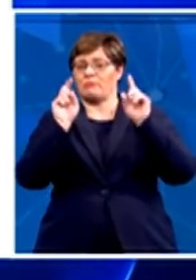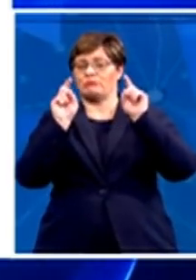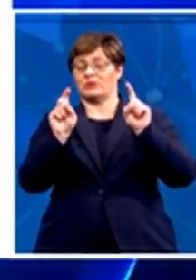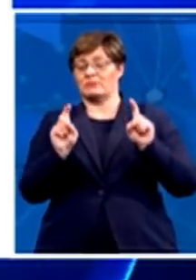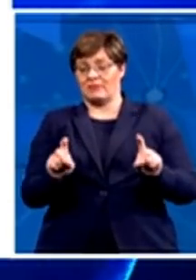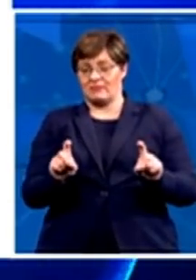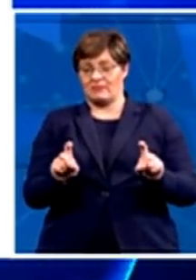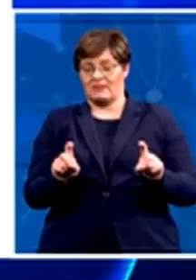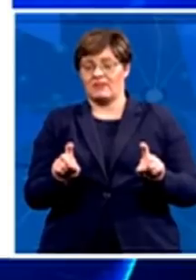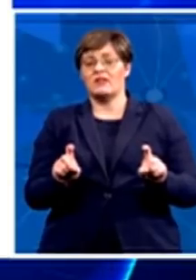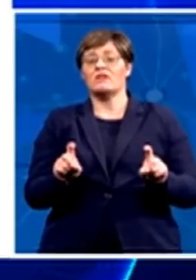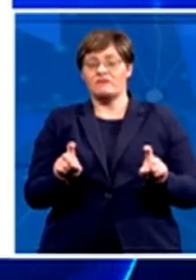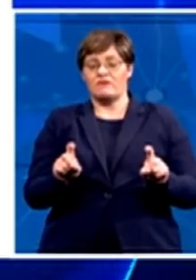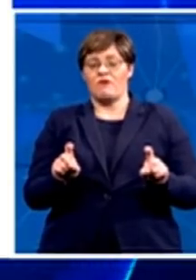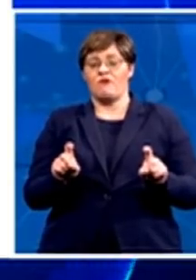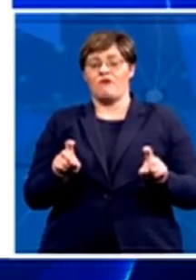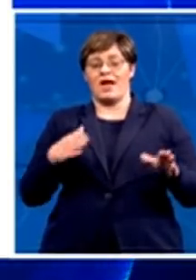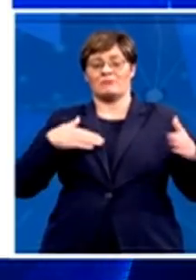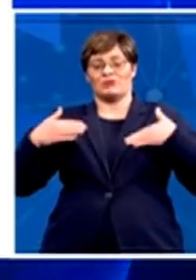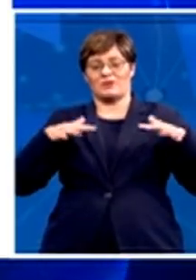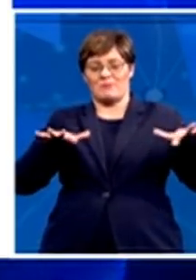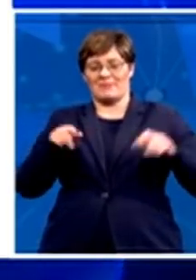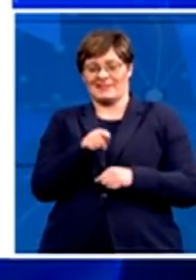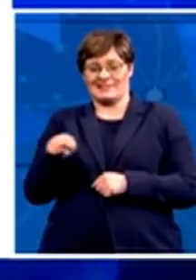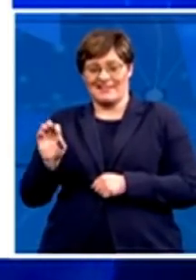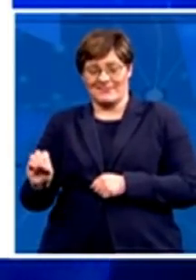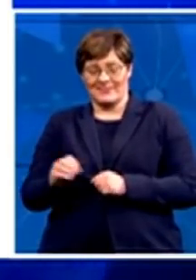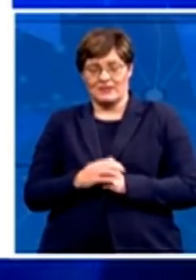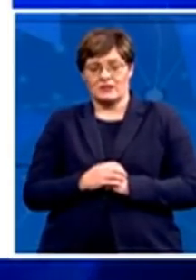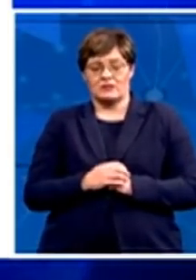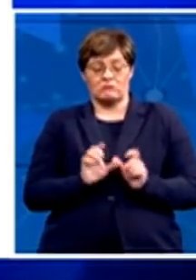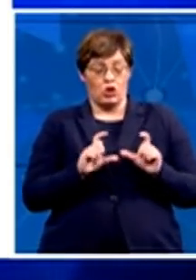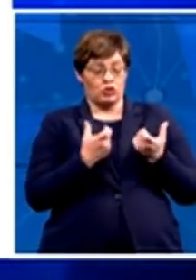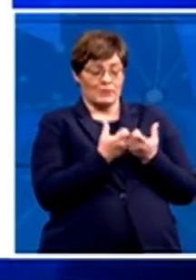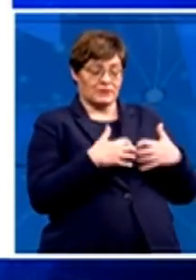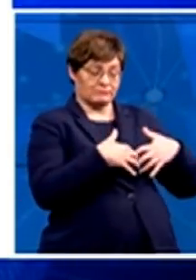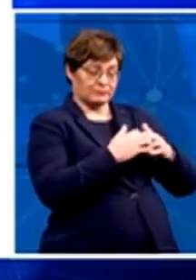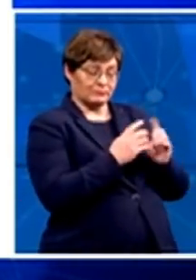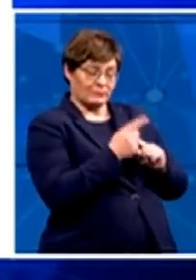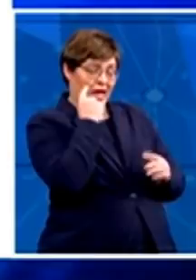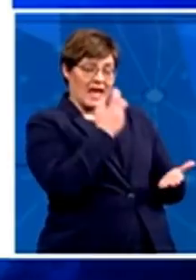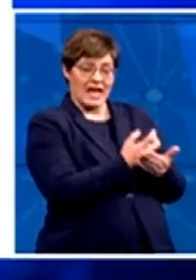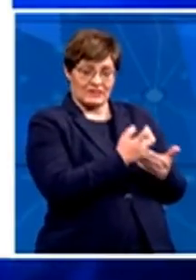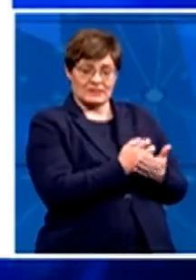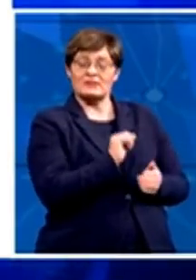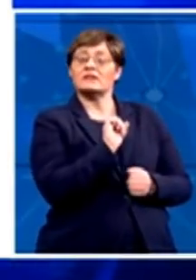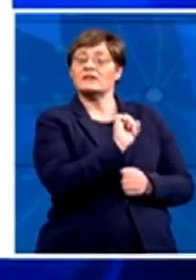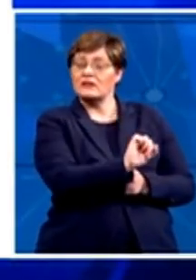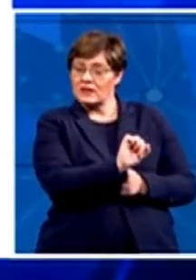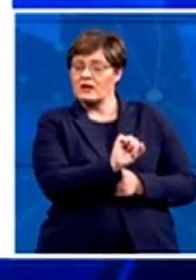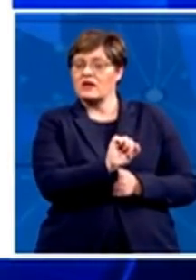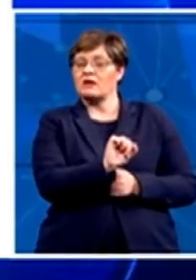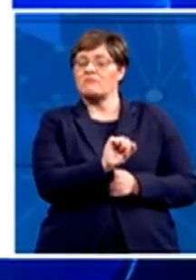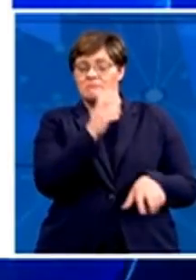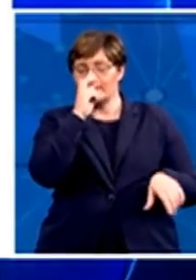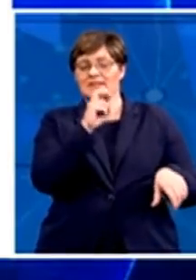administration. So when the committee starts unpacking the evidence, it will be necessary at that stage to first have a briefing on the